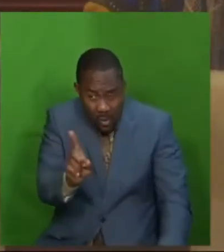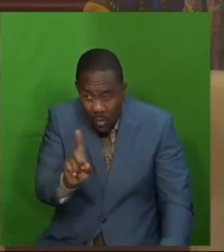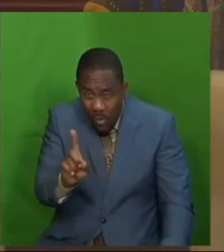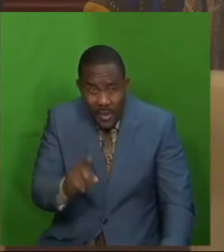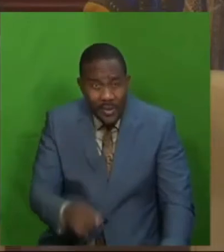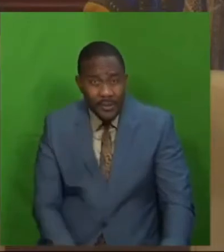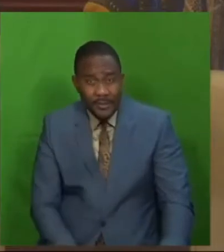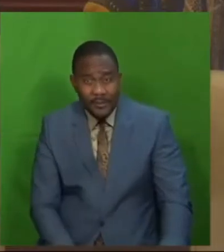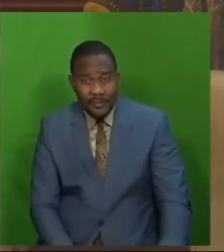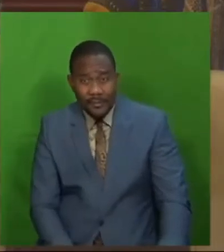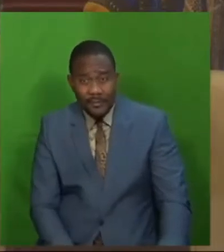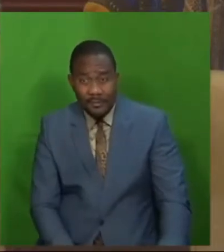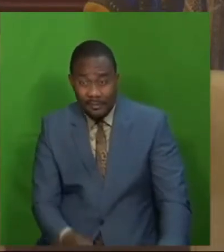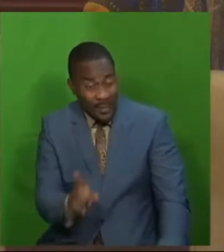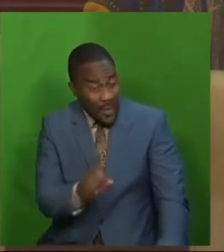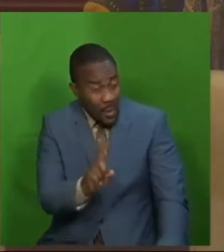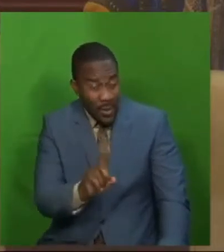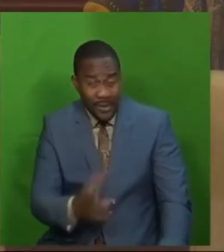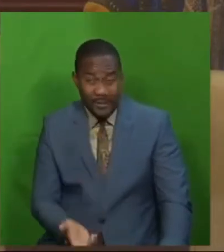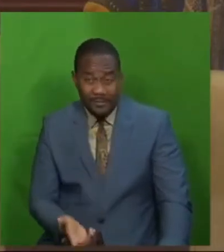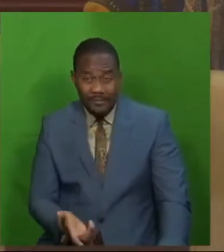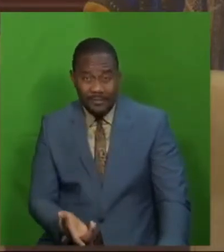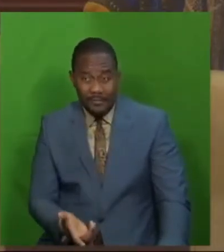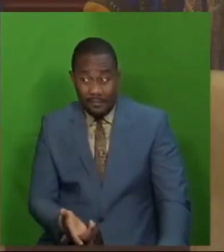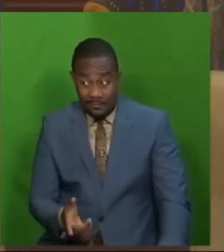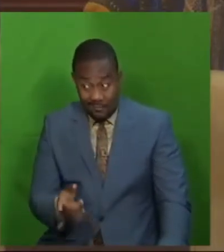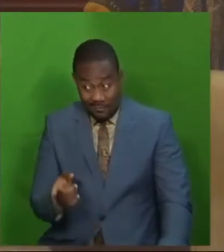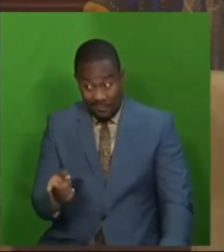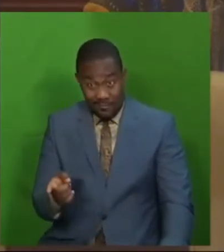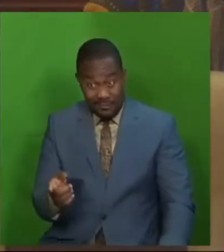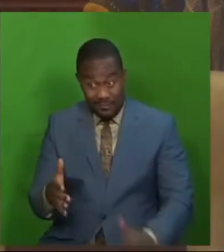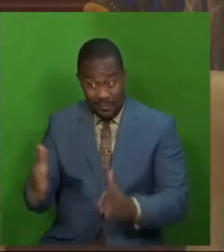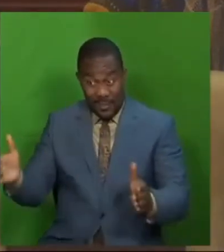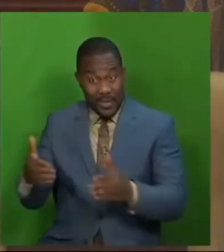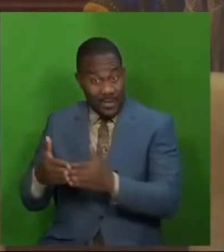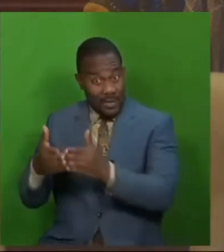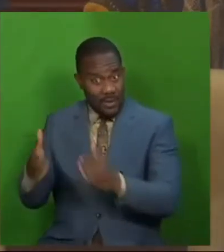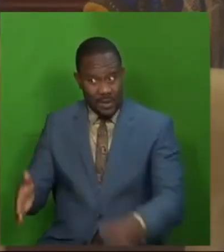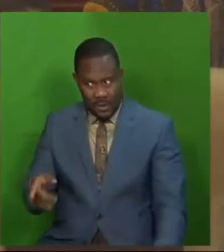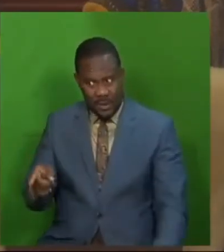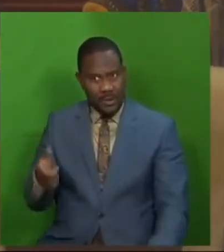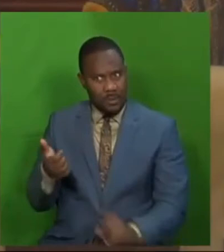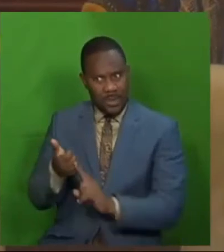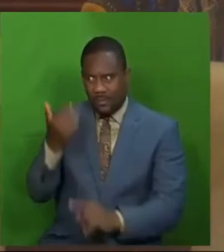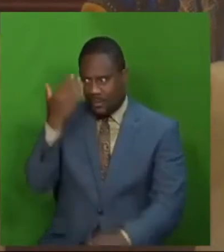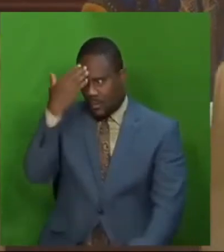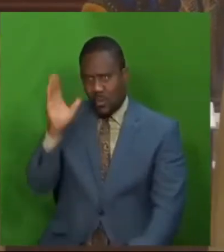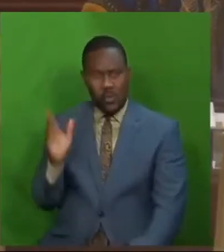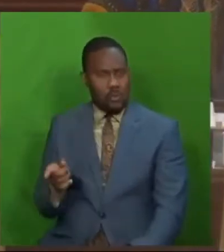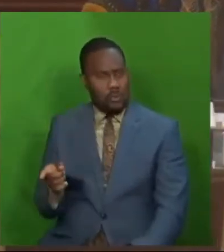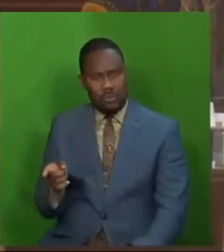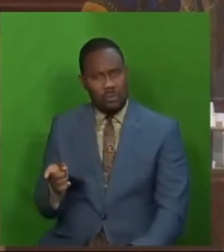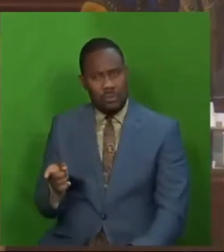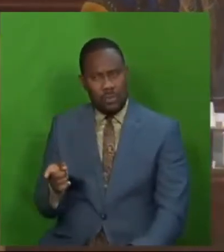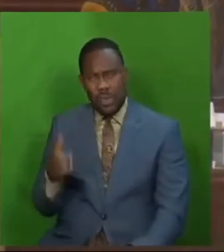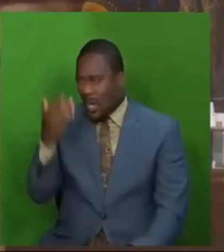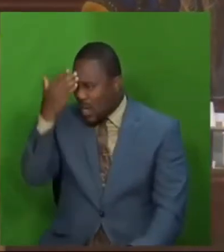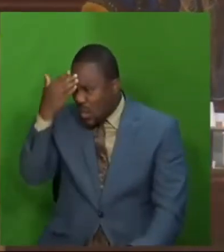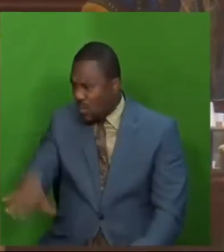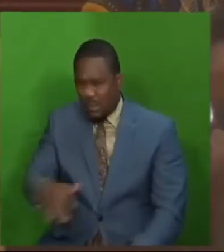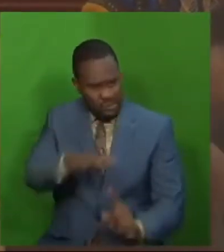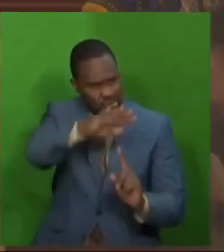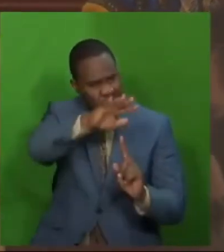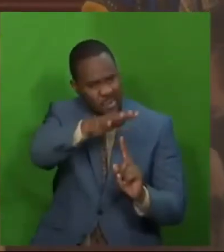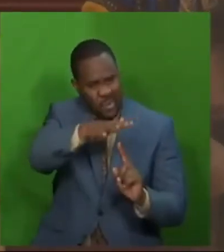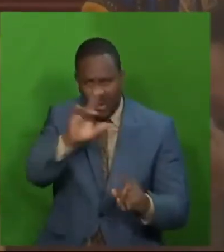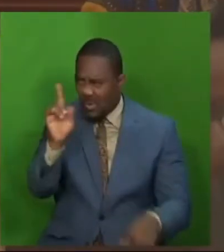No response. No response. Even the majority leader, he doesn't know. He doesn't know the whereabouts of these helicopters. That is a fact. I know